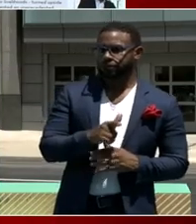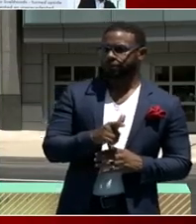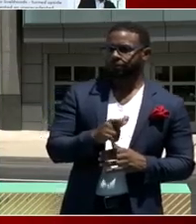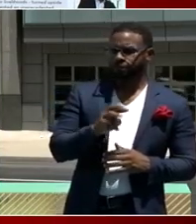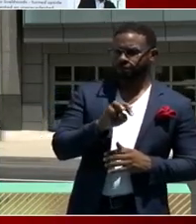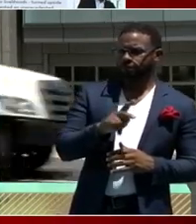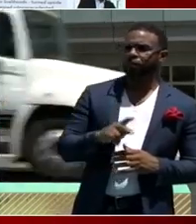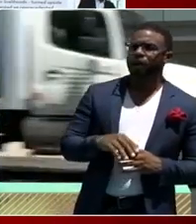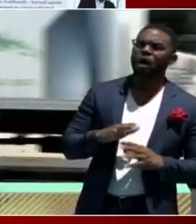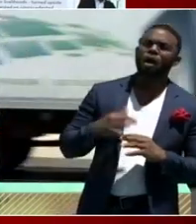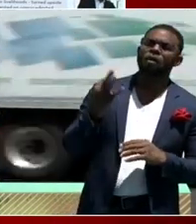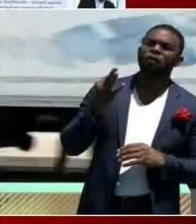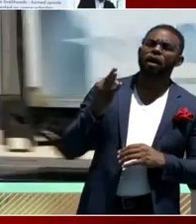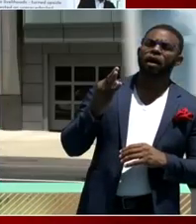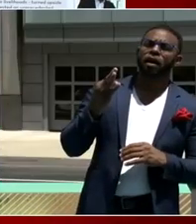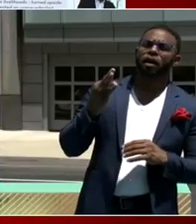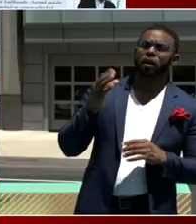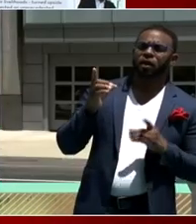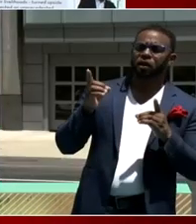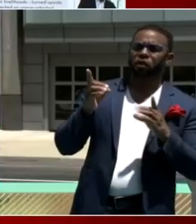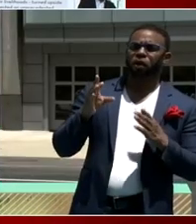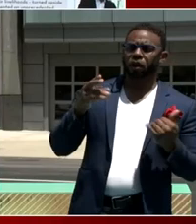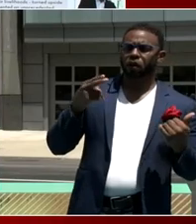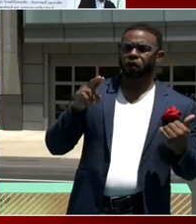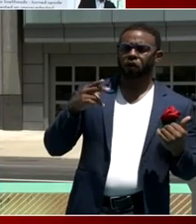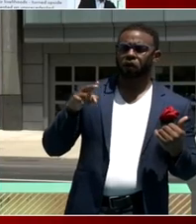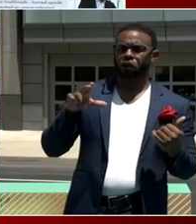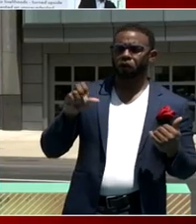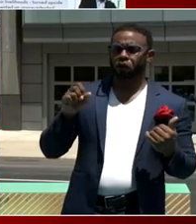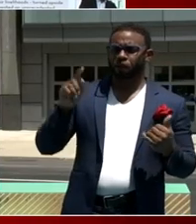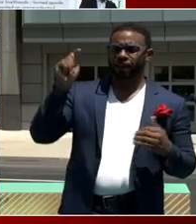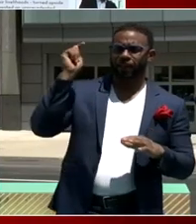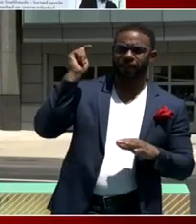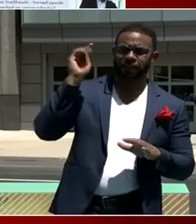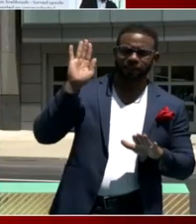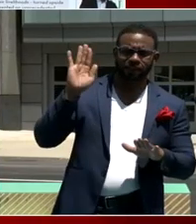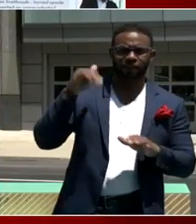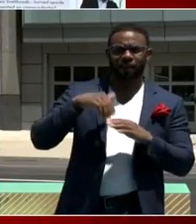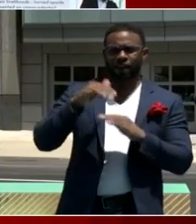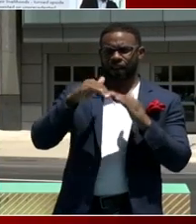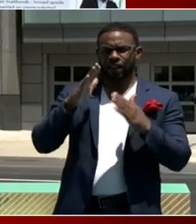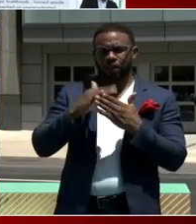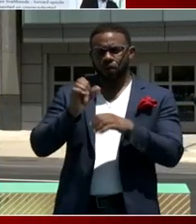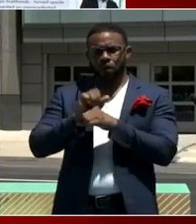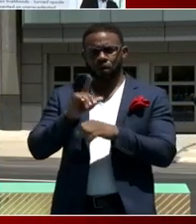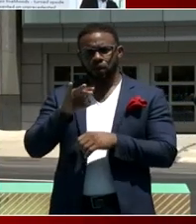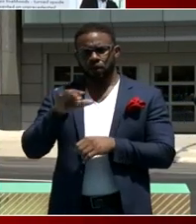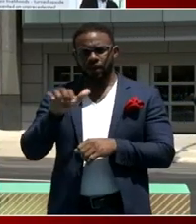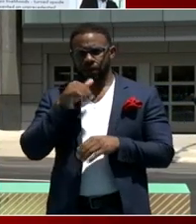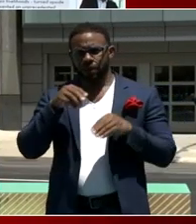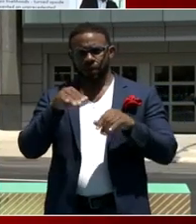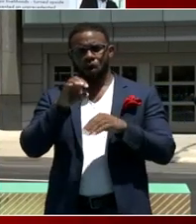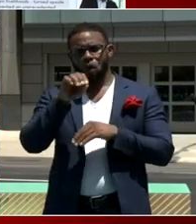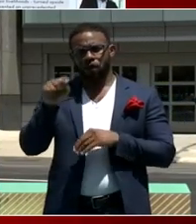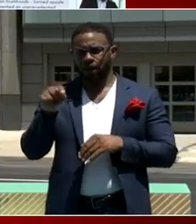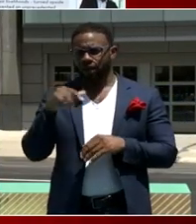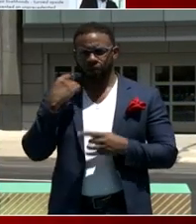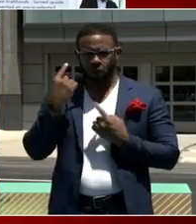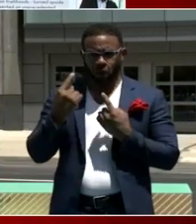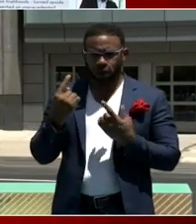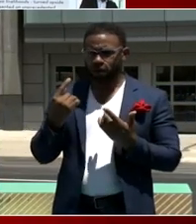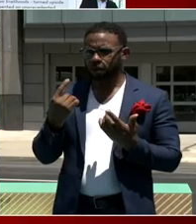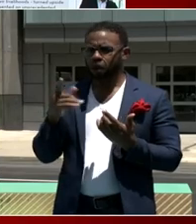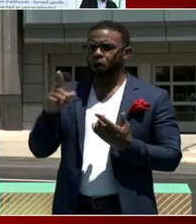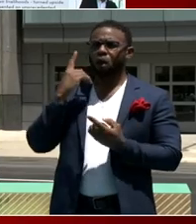On Friday, Director Hughes testified before the council that some employees with DOAS were not being paid overtime. And I'm just